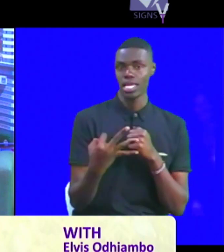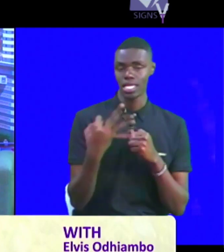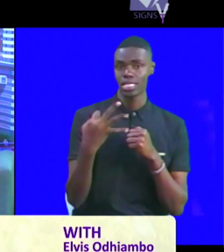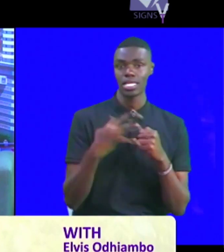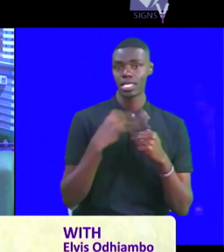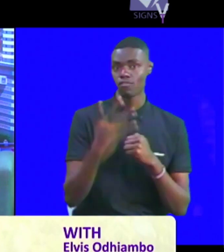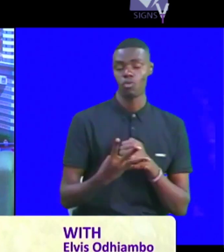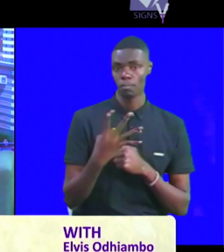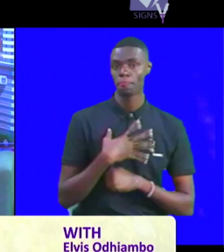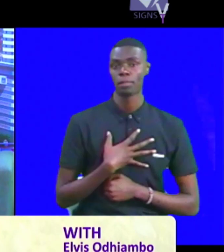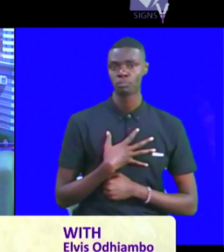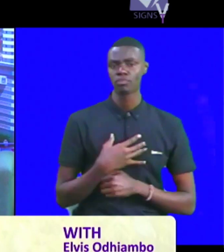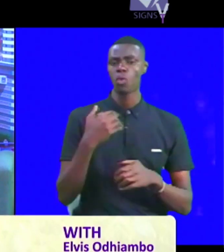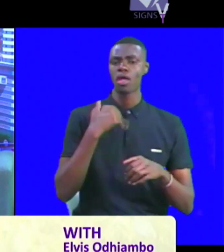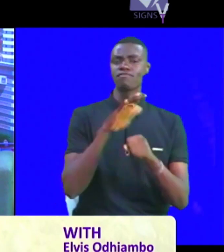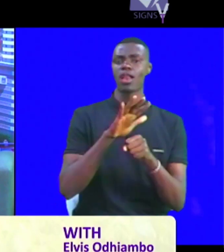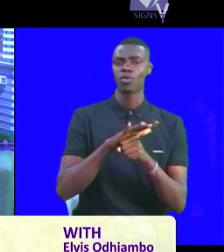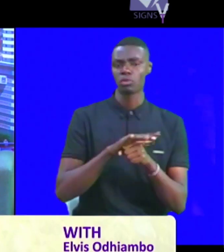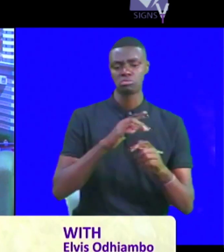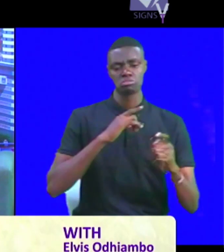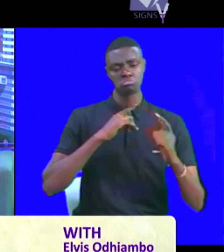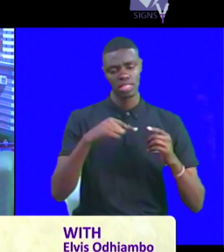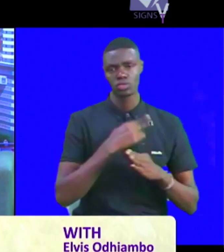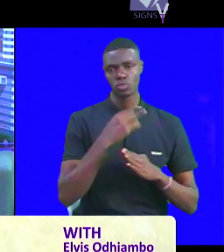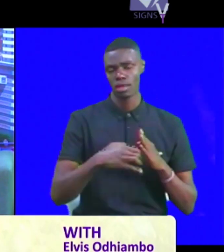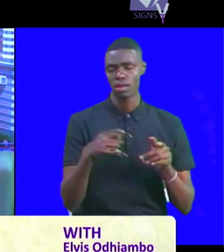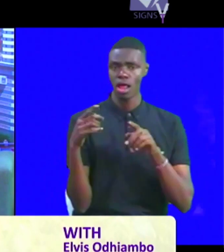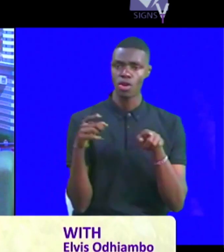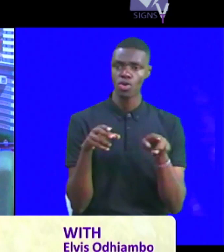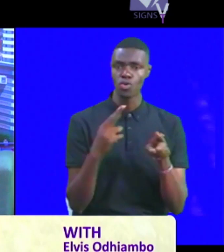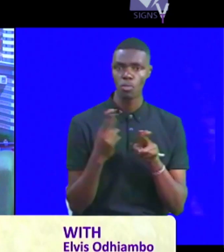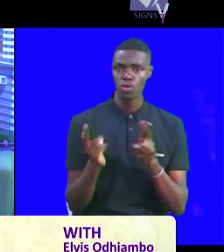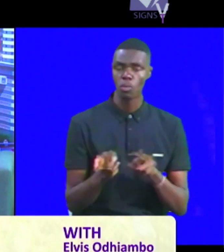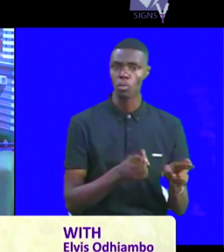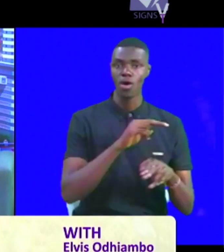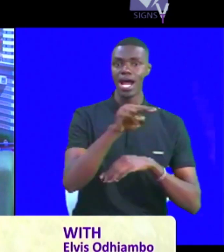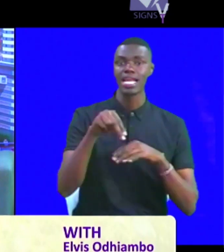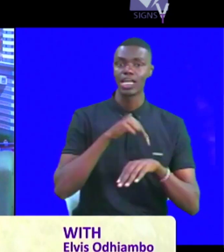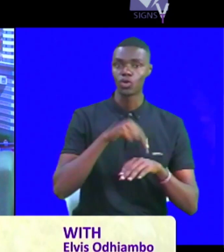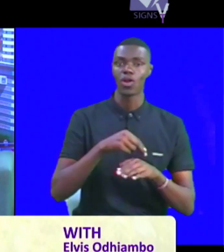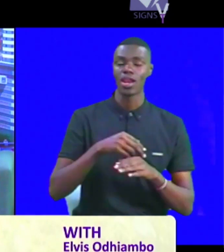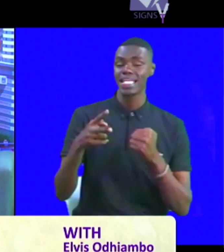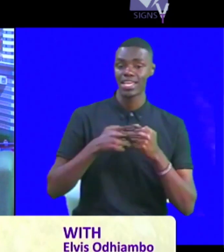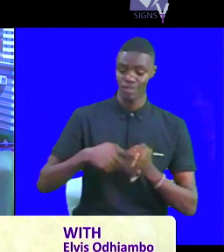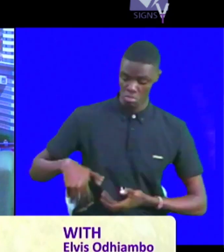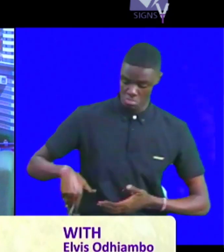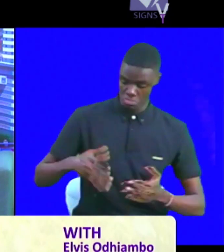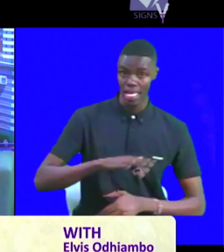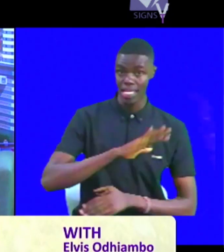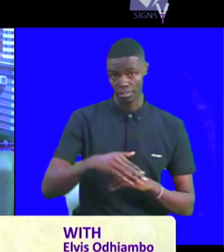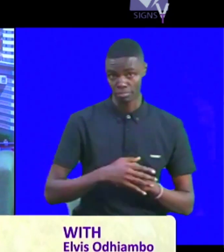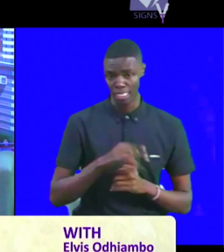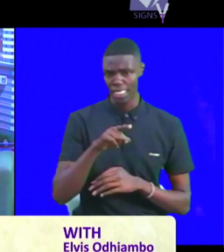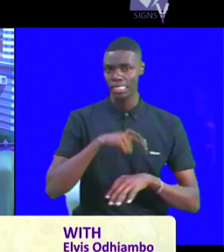and WhatsApp line. Now, we have a lot to talk about this weekend. Kama kawaida, the National 7th Circuit Rugby